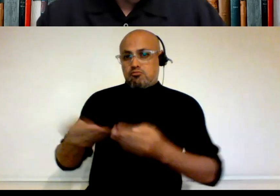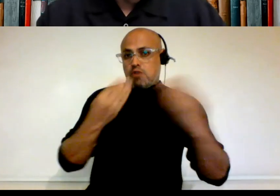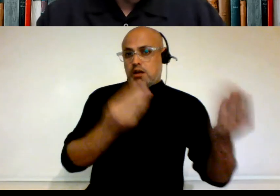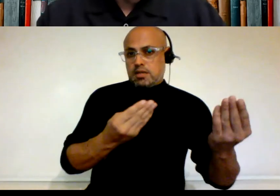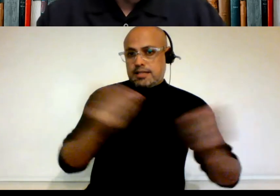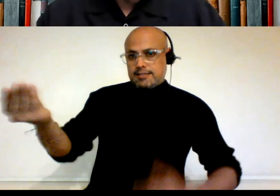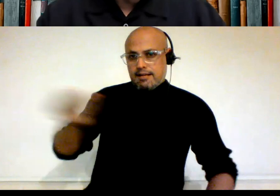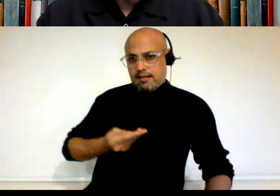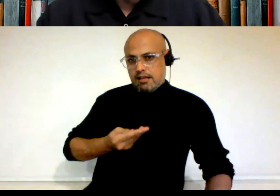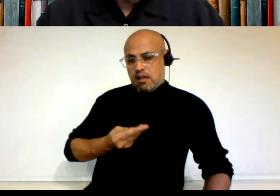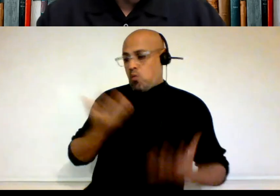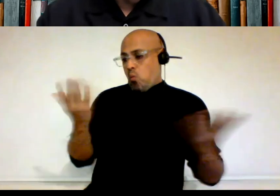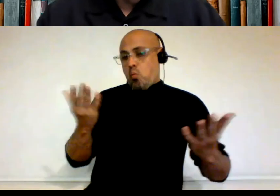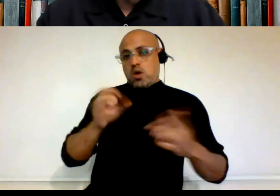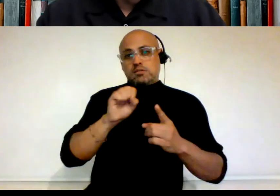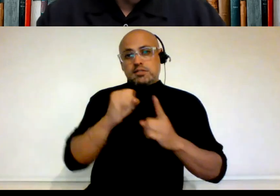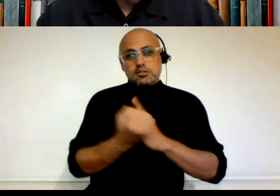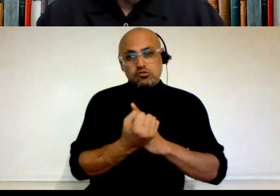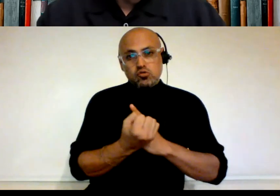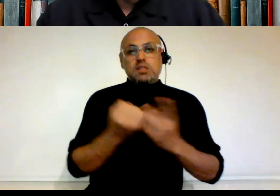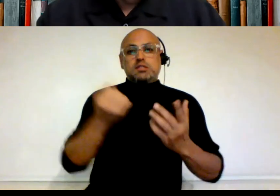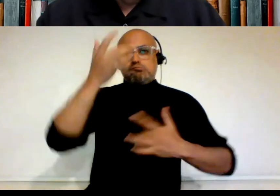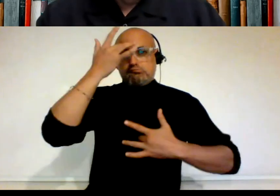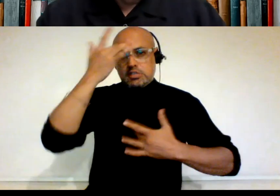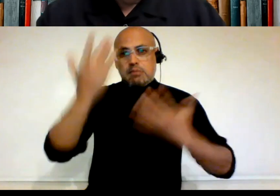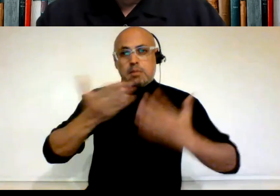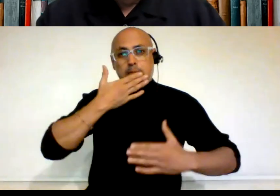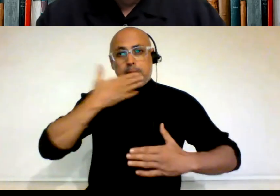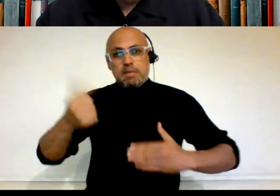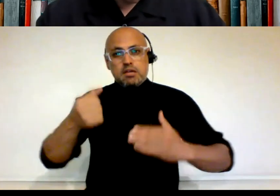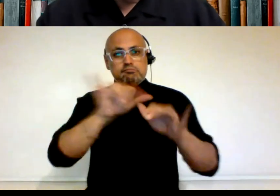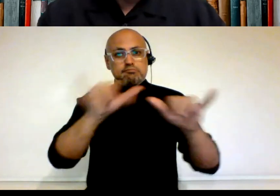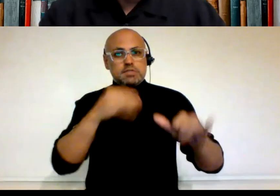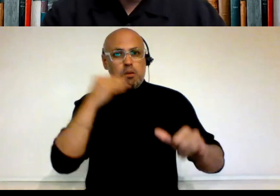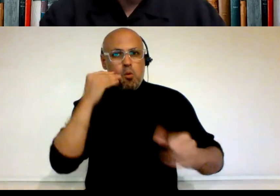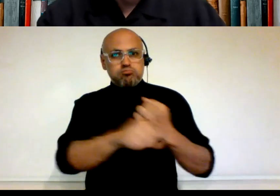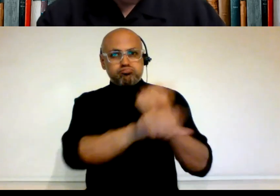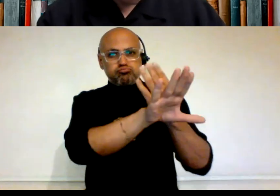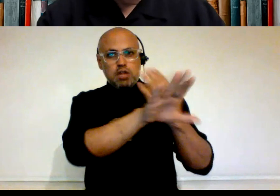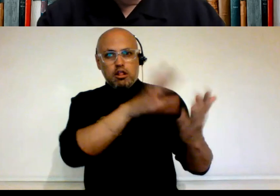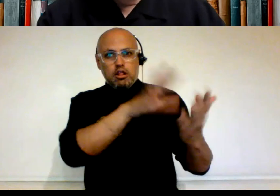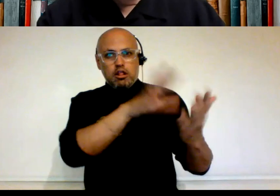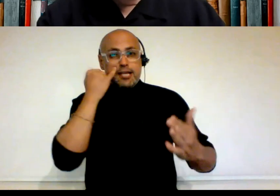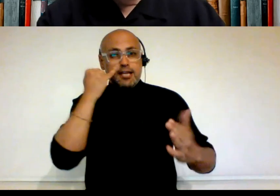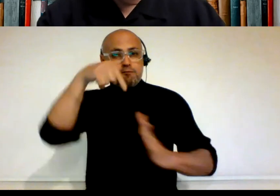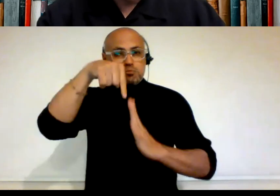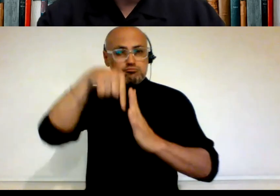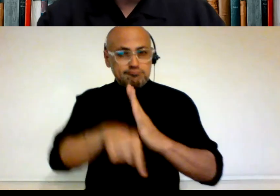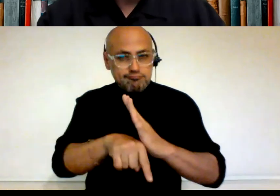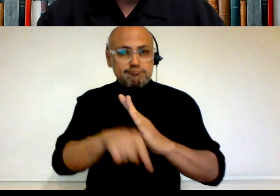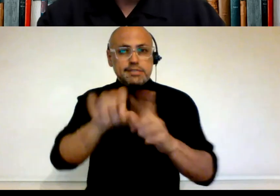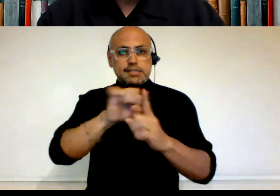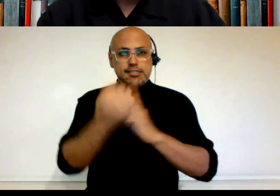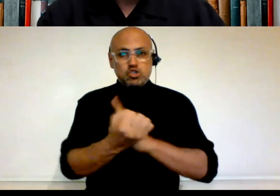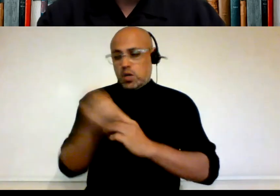what conditions may be better for virtual. If it's a very severe situation where the doctor